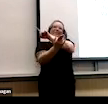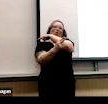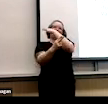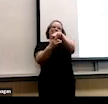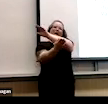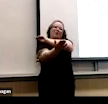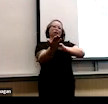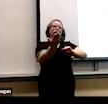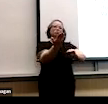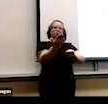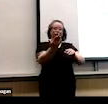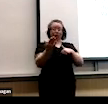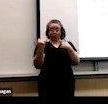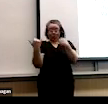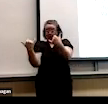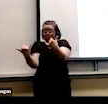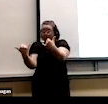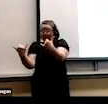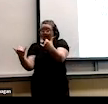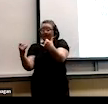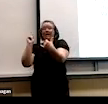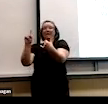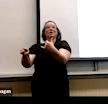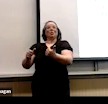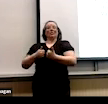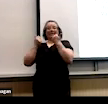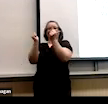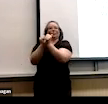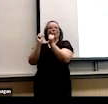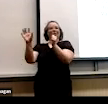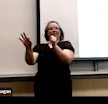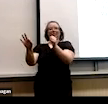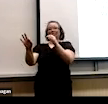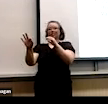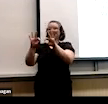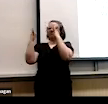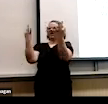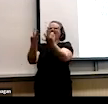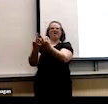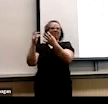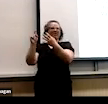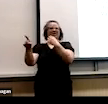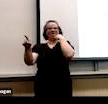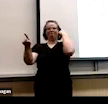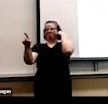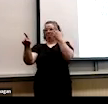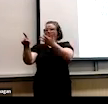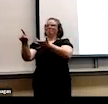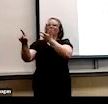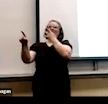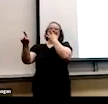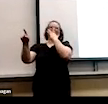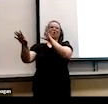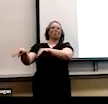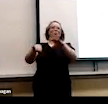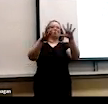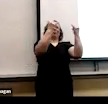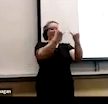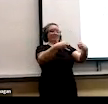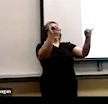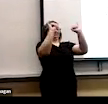moving out of the familial home into a residential care facility? DSO is someone they need to talk to about getting on wait lists for appropriate